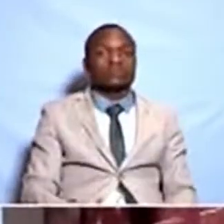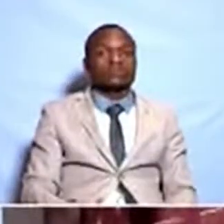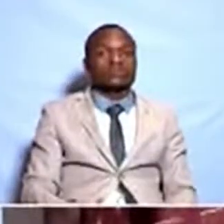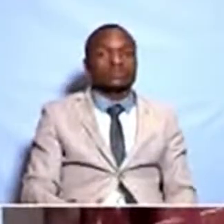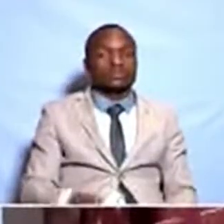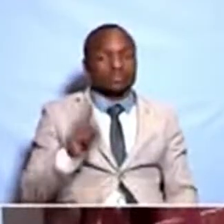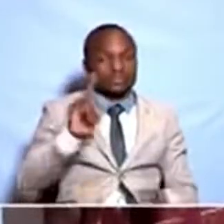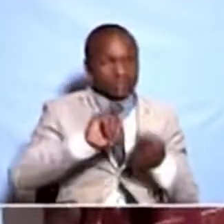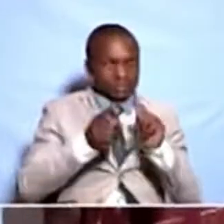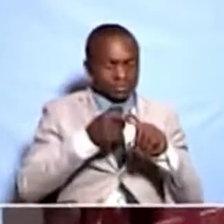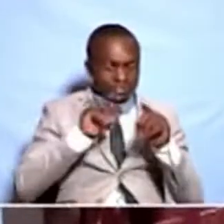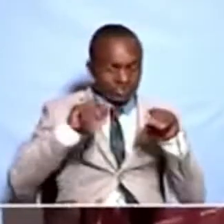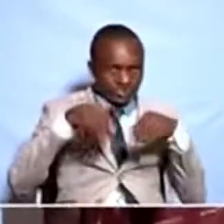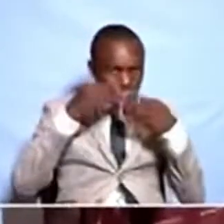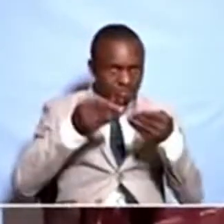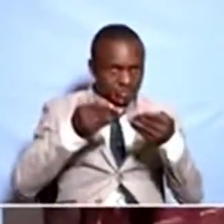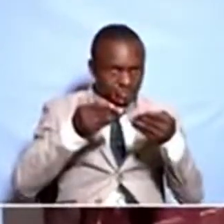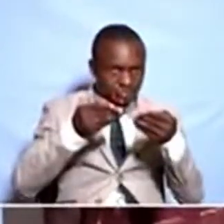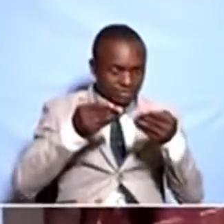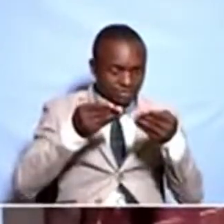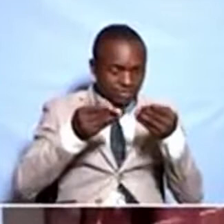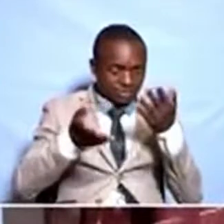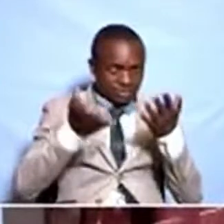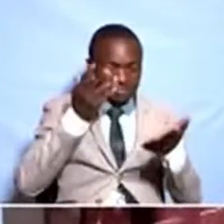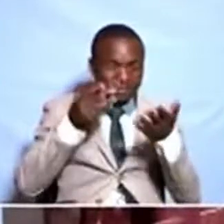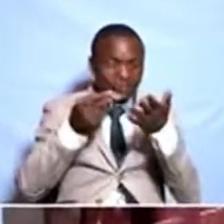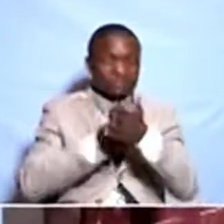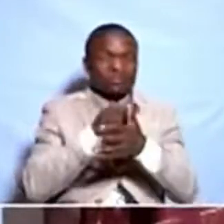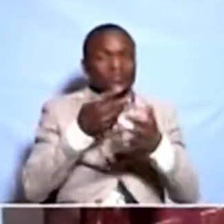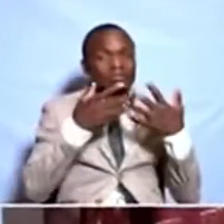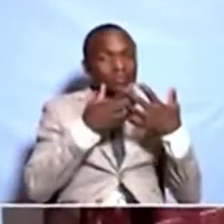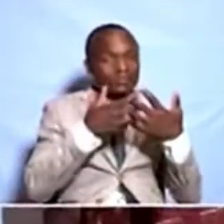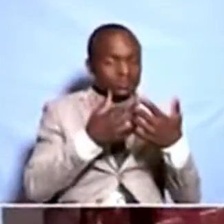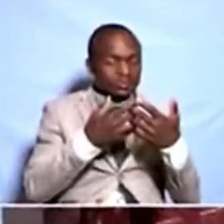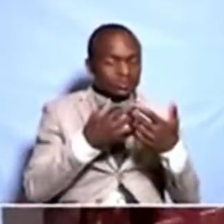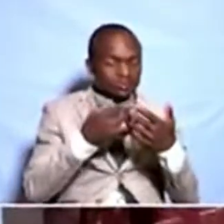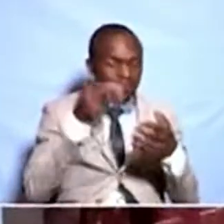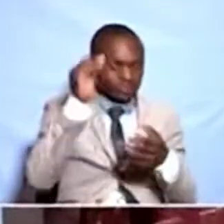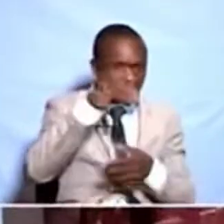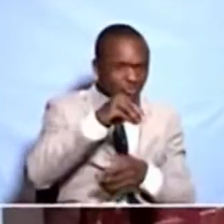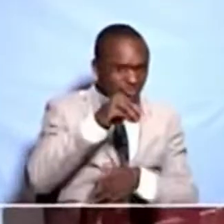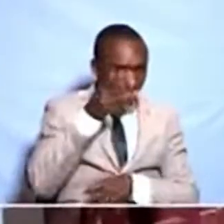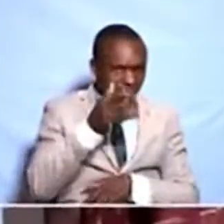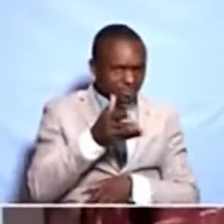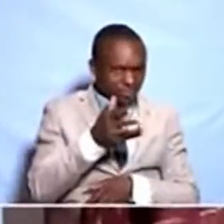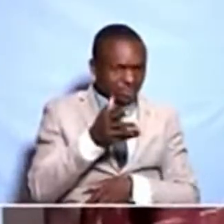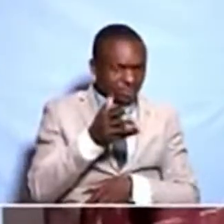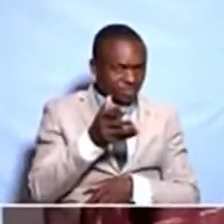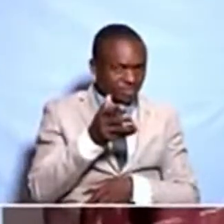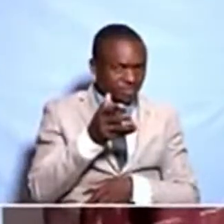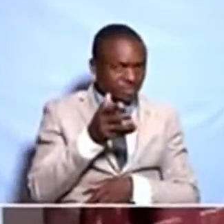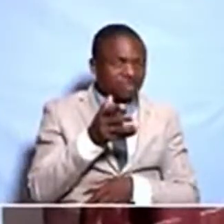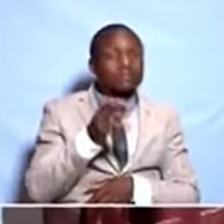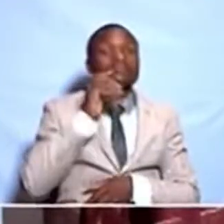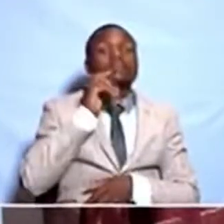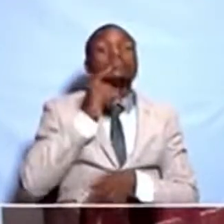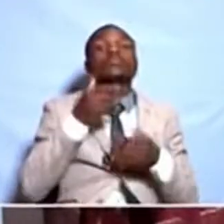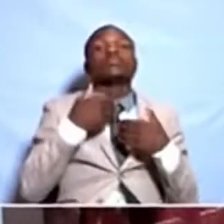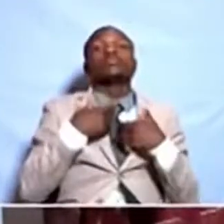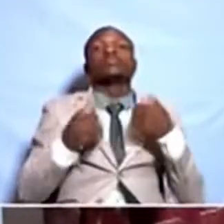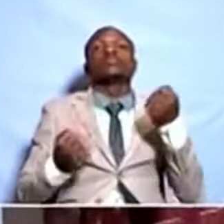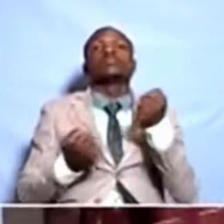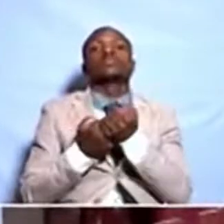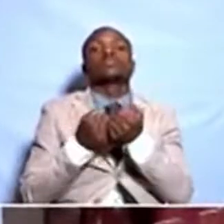has given me maybe a new engine, I'll put it in there. No, it must have supporting